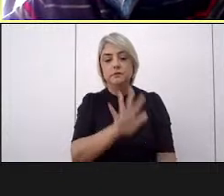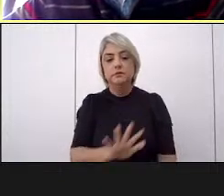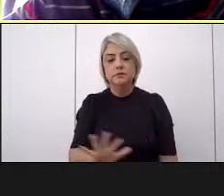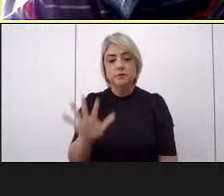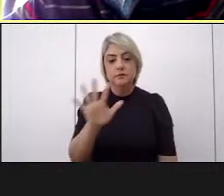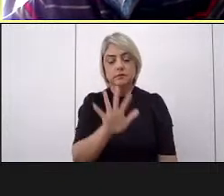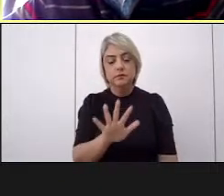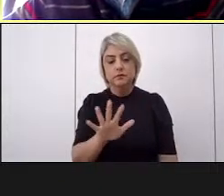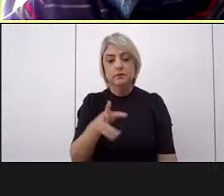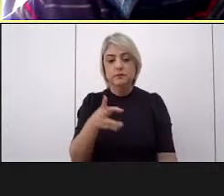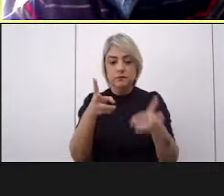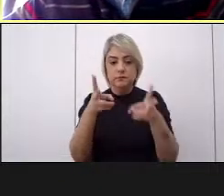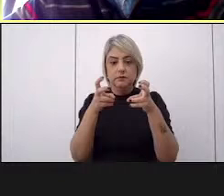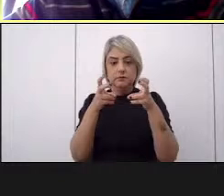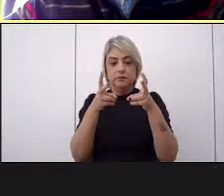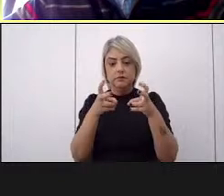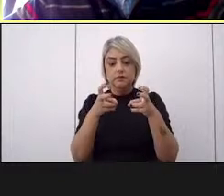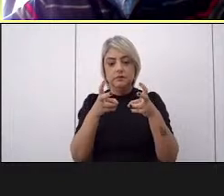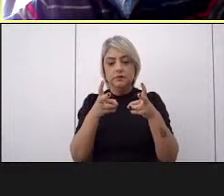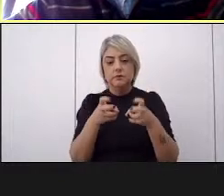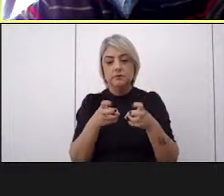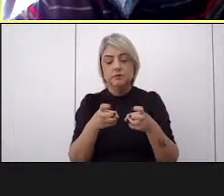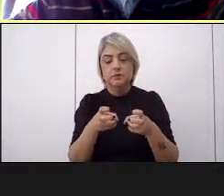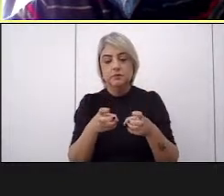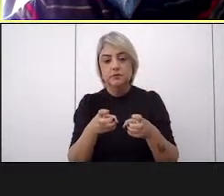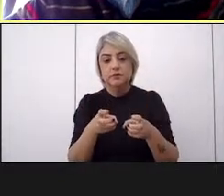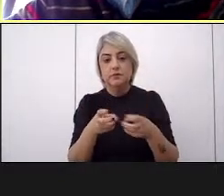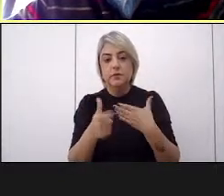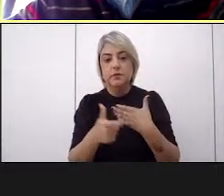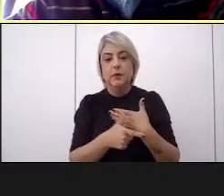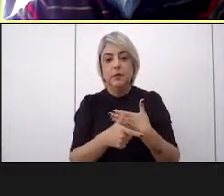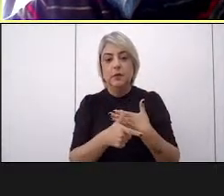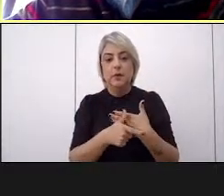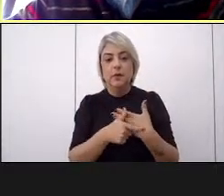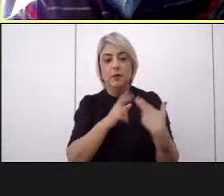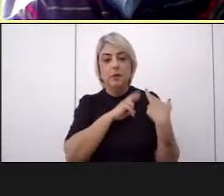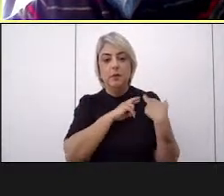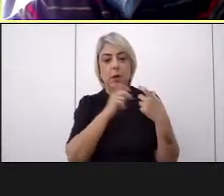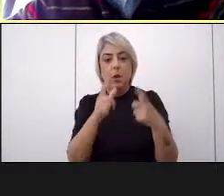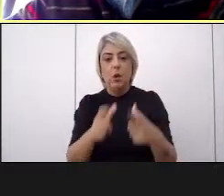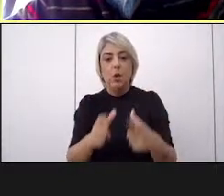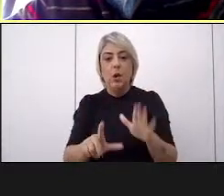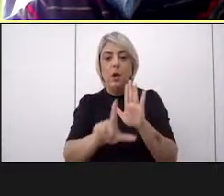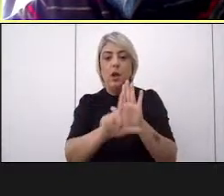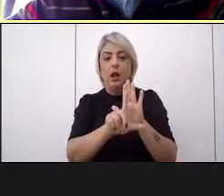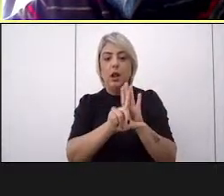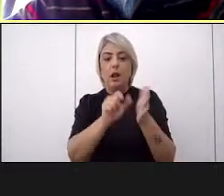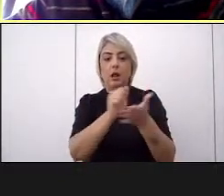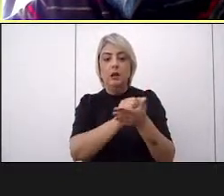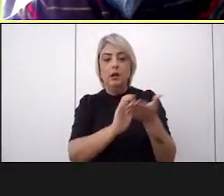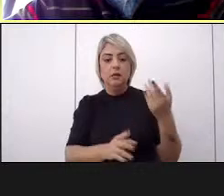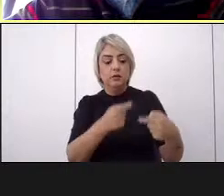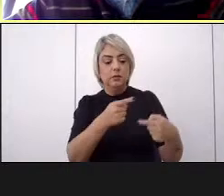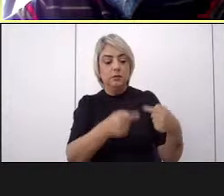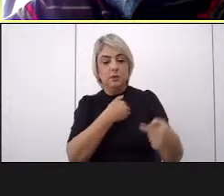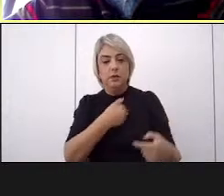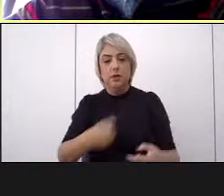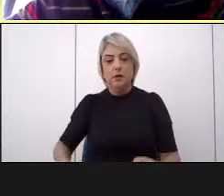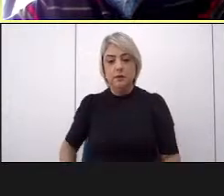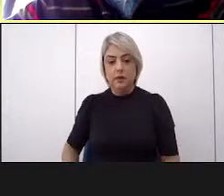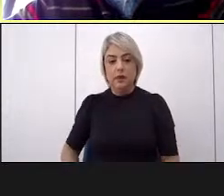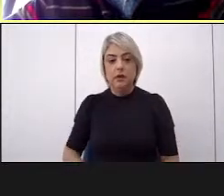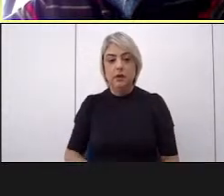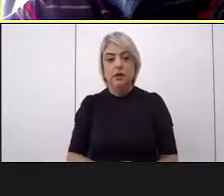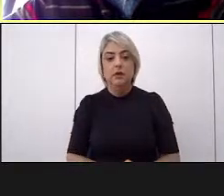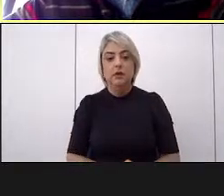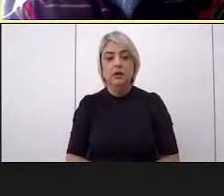research focuses on the increasing complexity of the relationship between legal processes and public policy. It